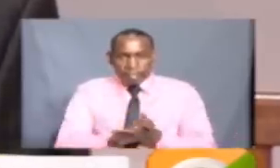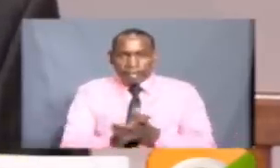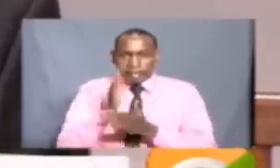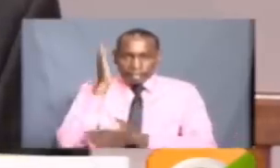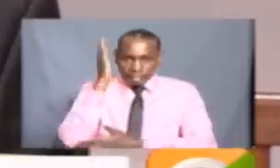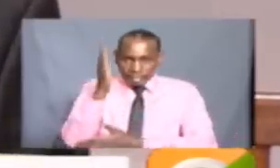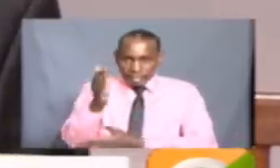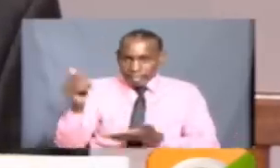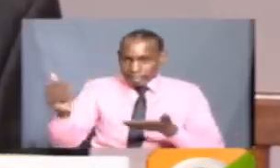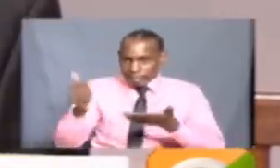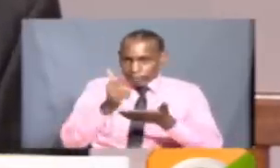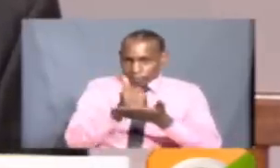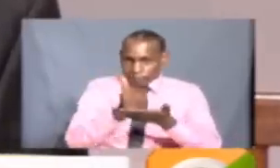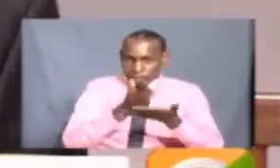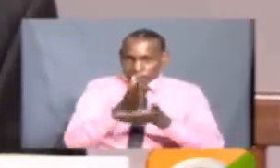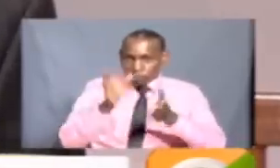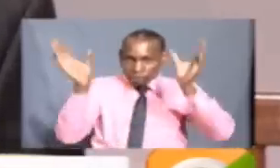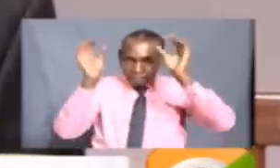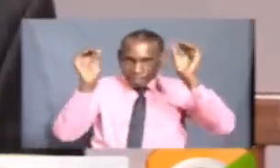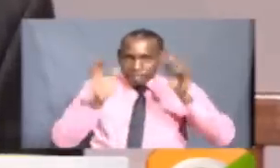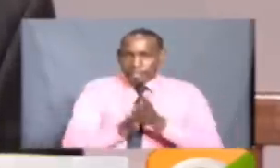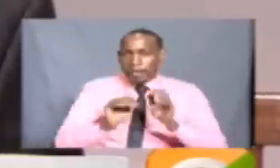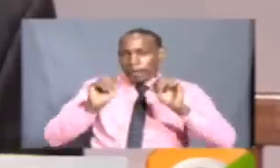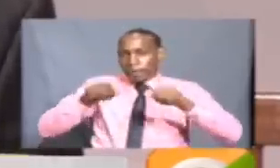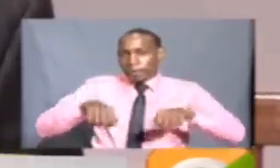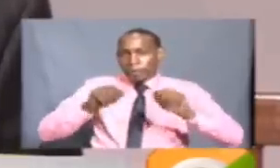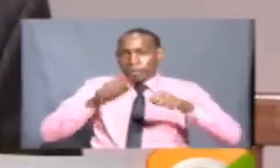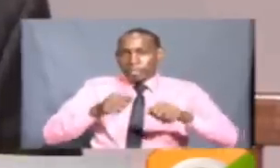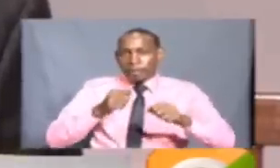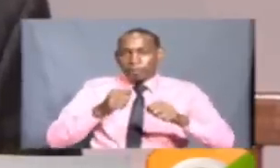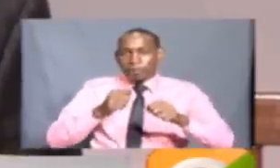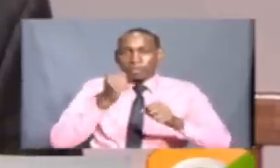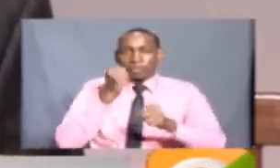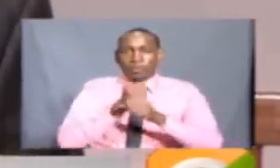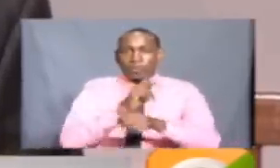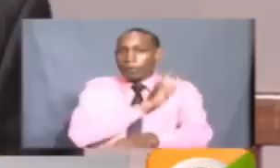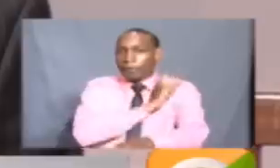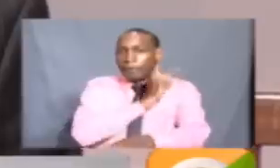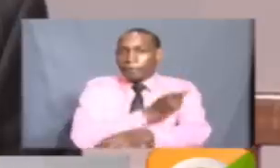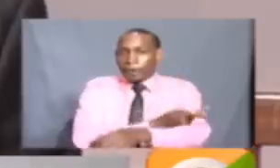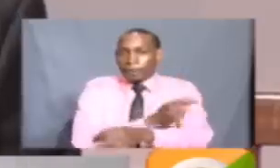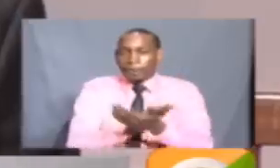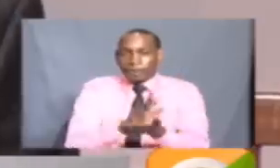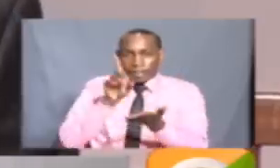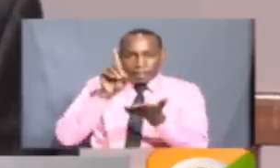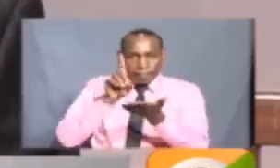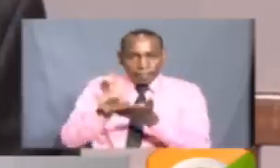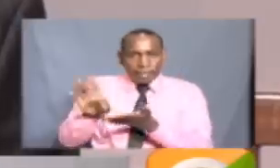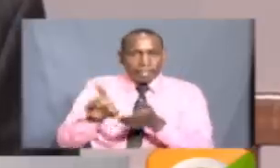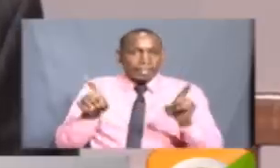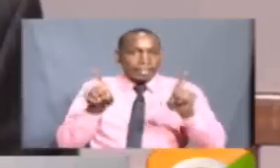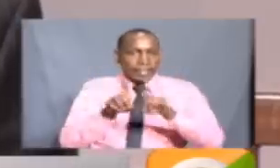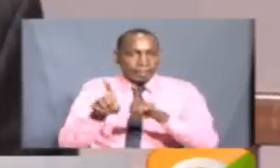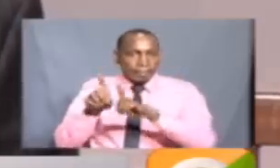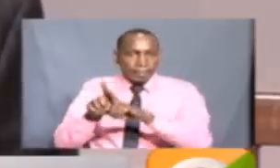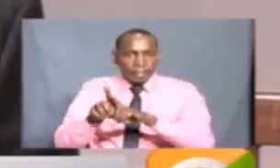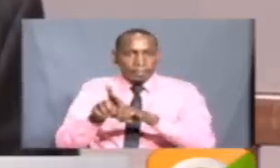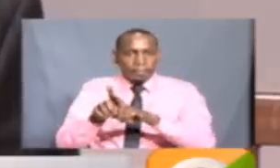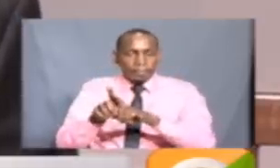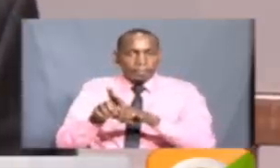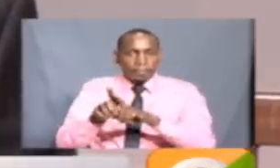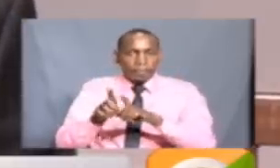direct appointees, and whom he can exercise the power of firing the same way he